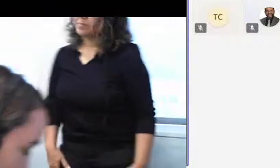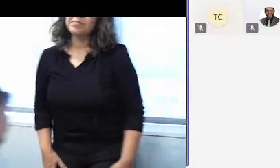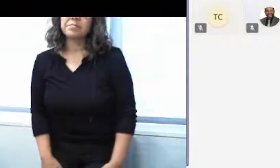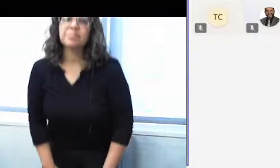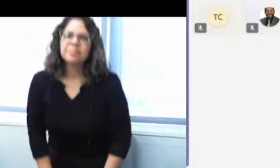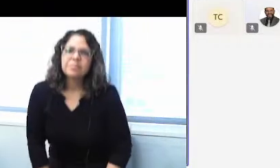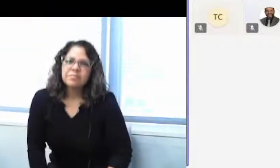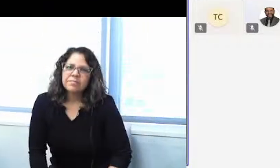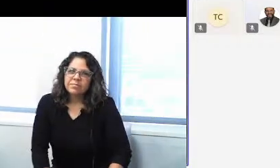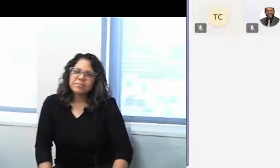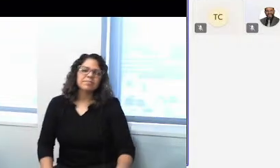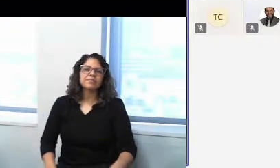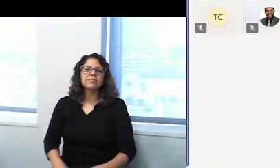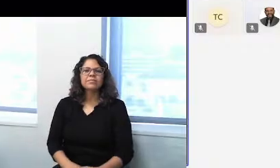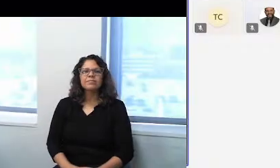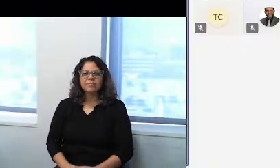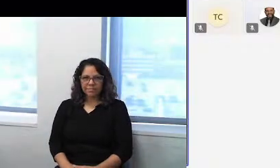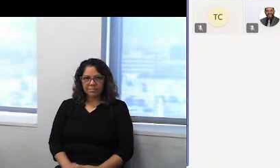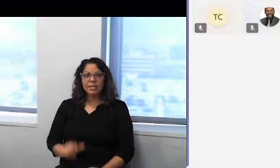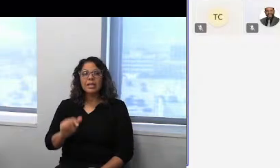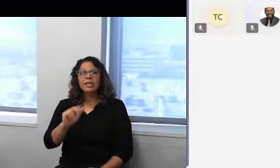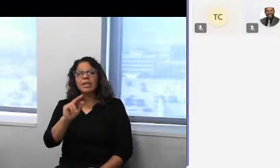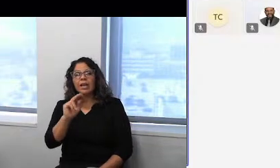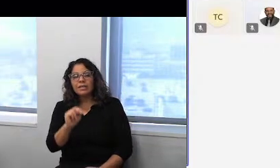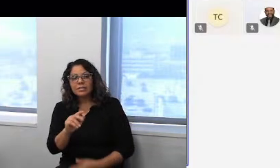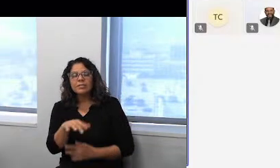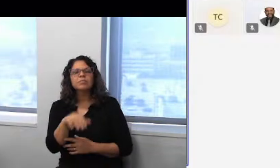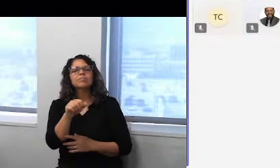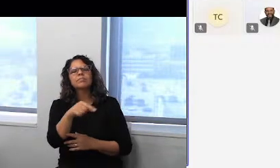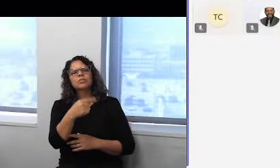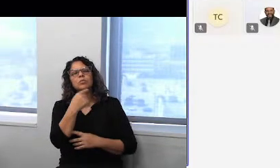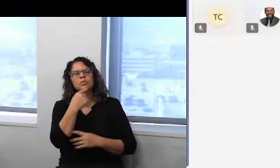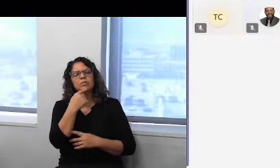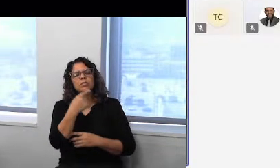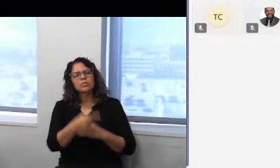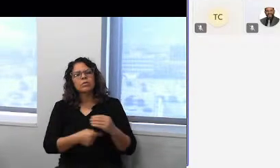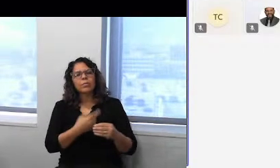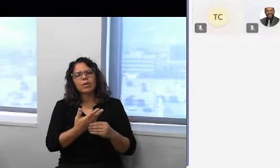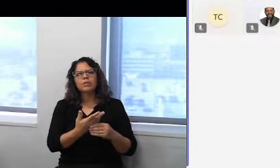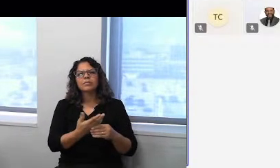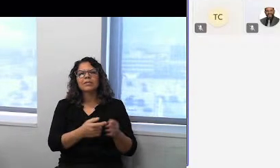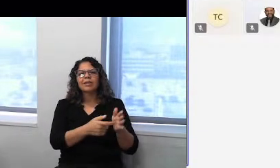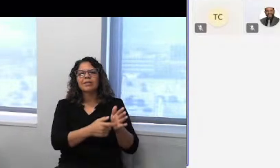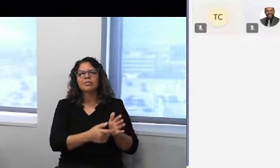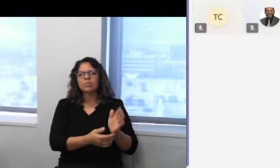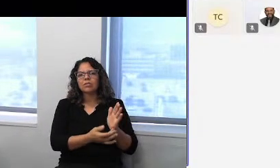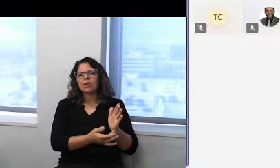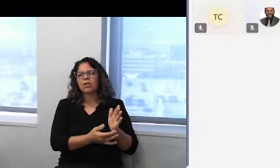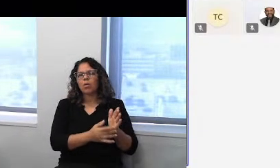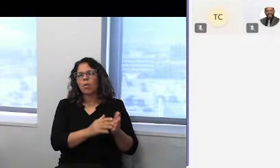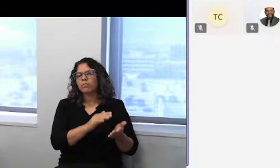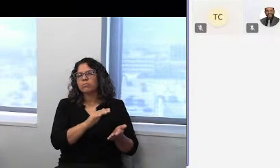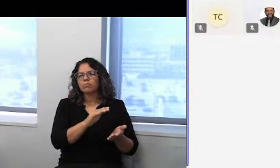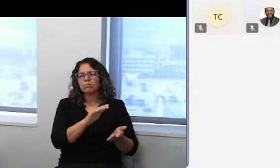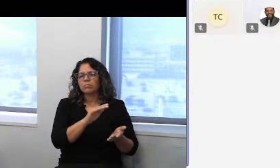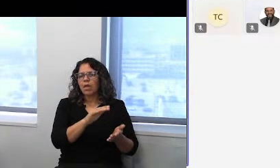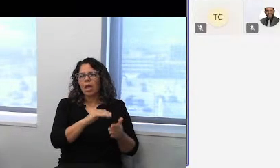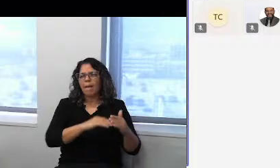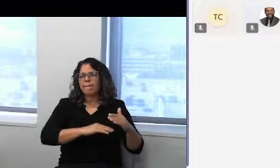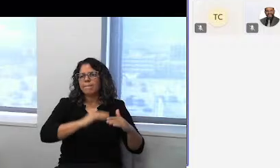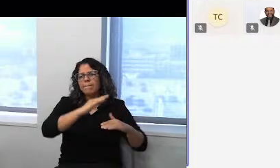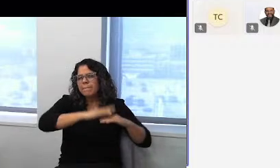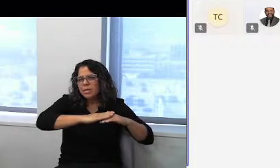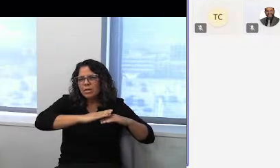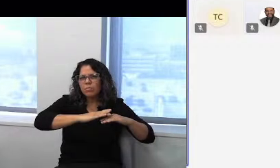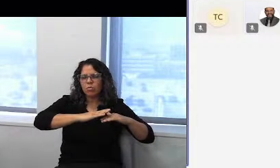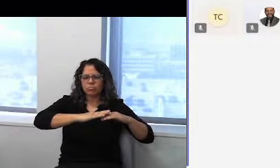one piece you said about minimal technical requirements, which are specific to a project. I want to move it out a little bit and use the word requirements.